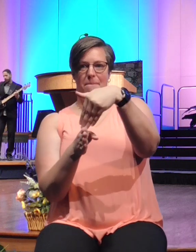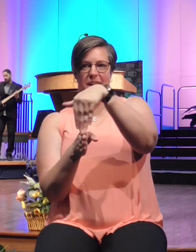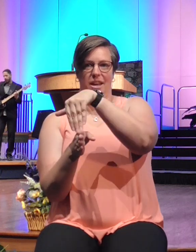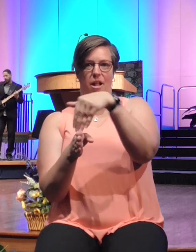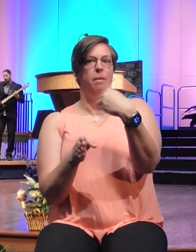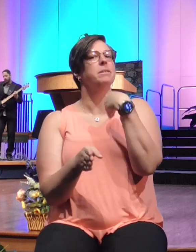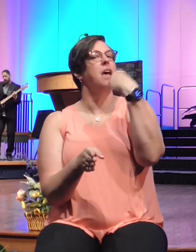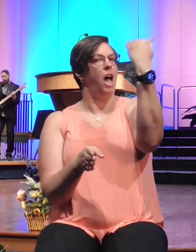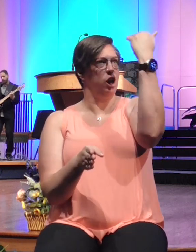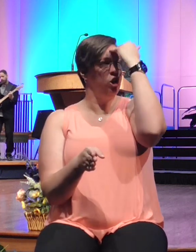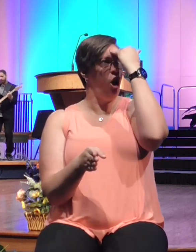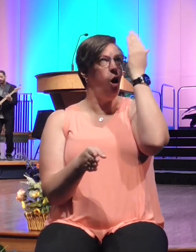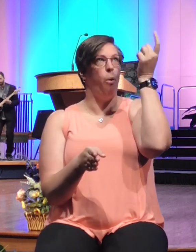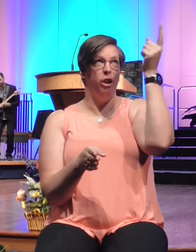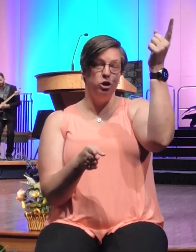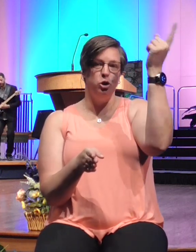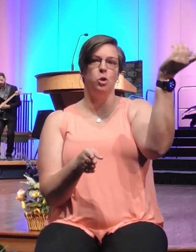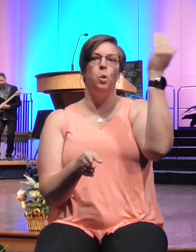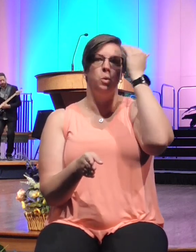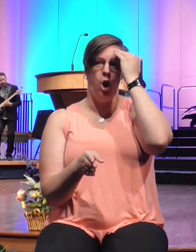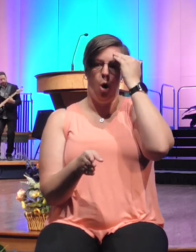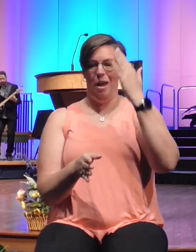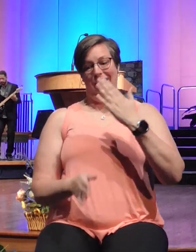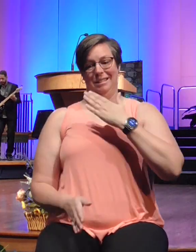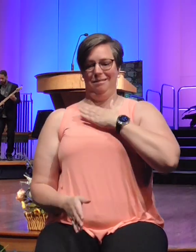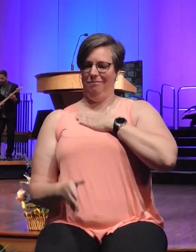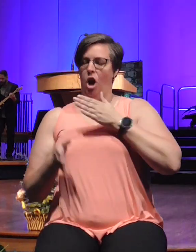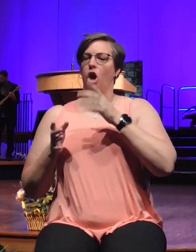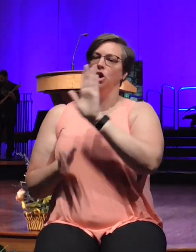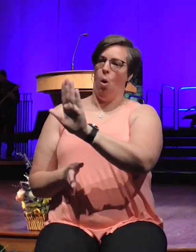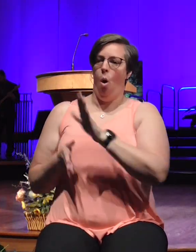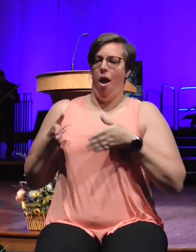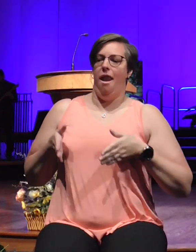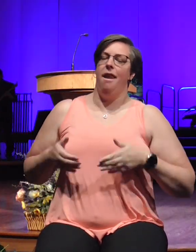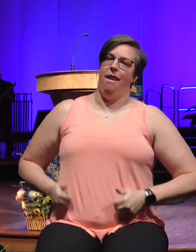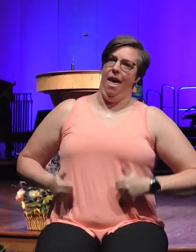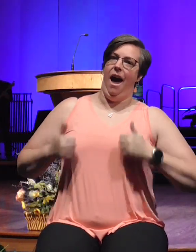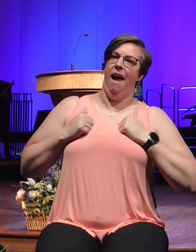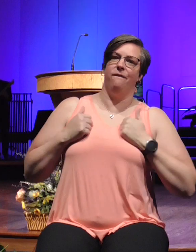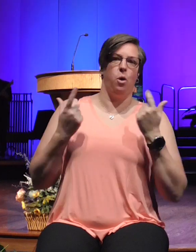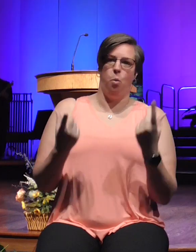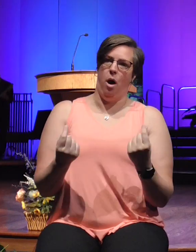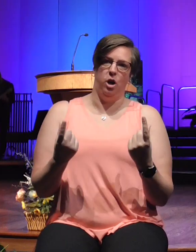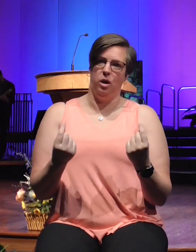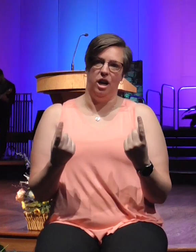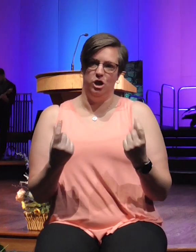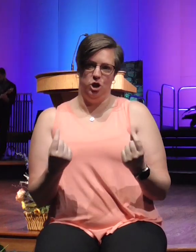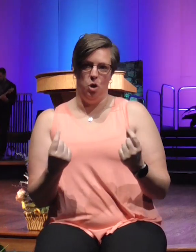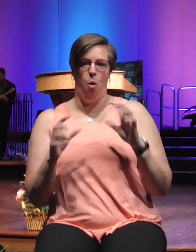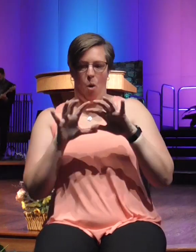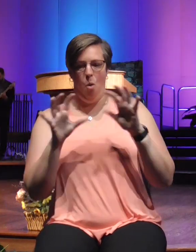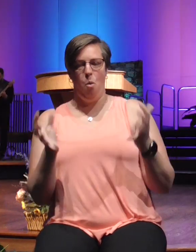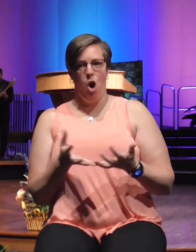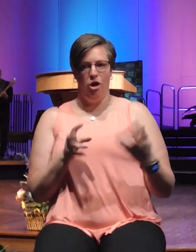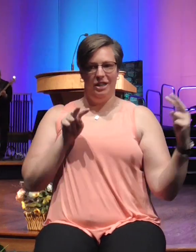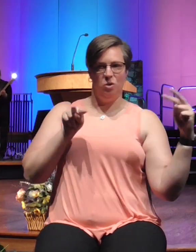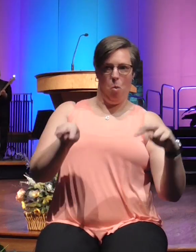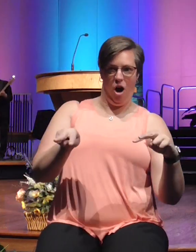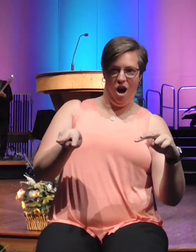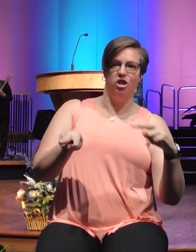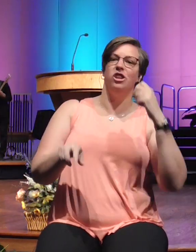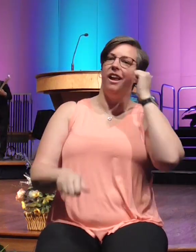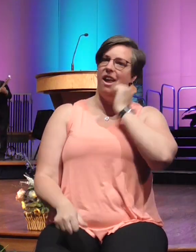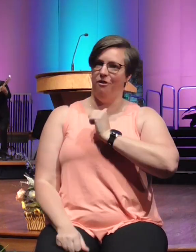after all, it's your life, what you gonna do? The world is watching you